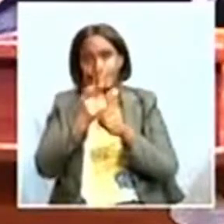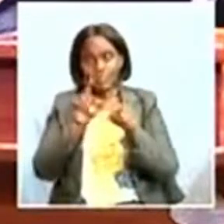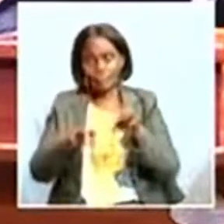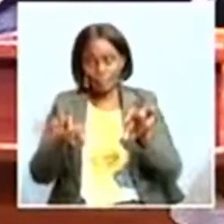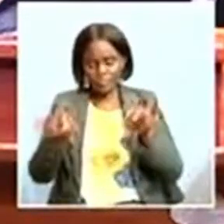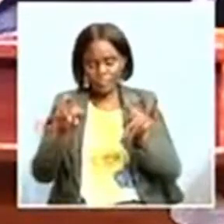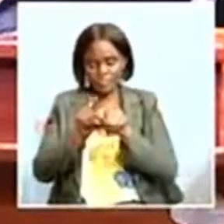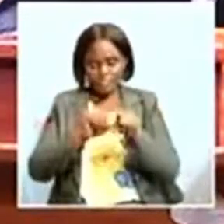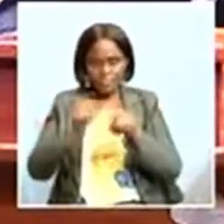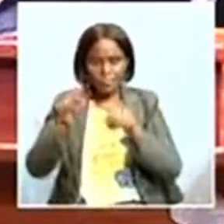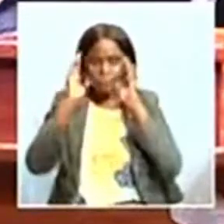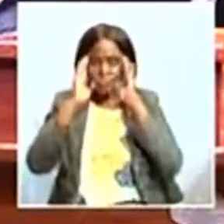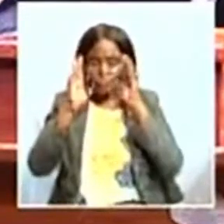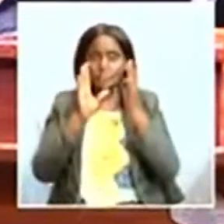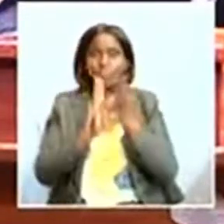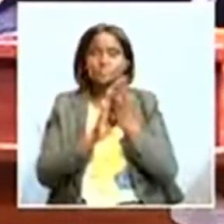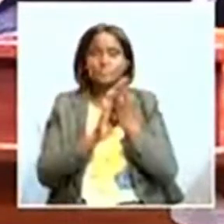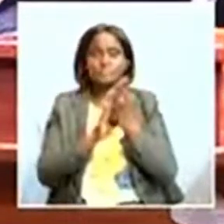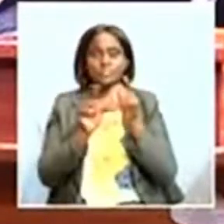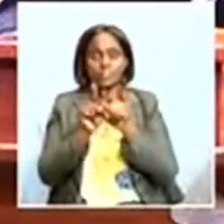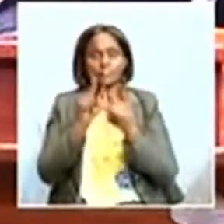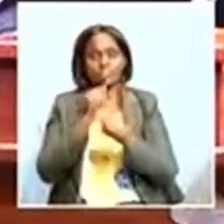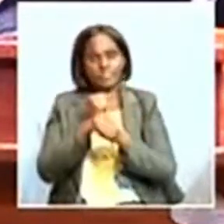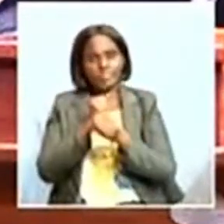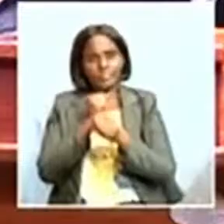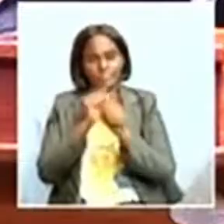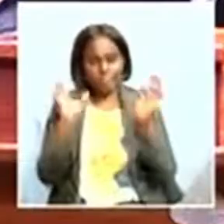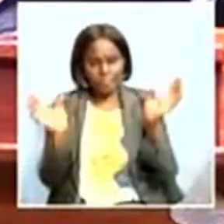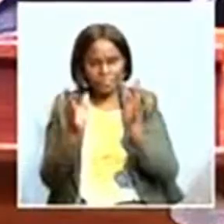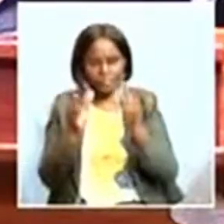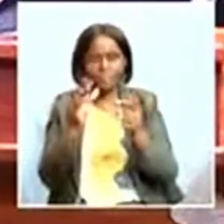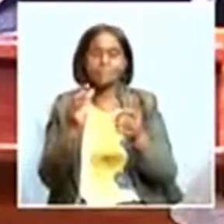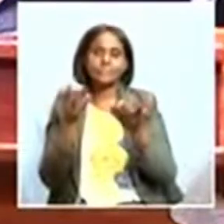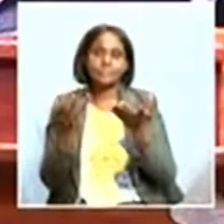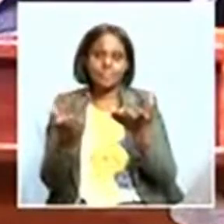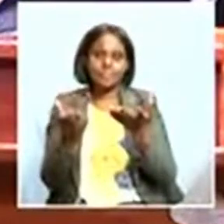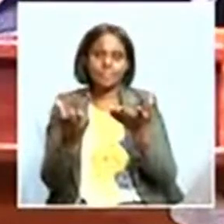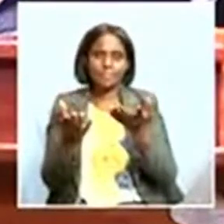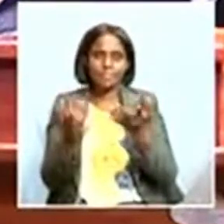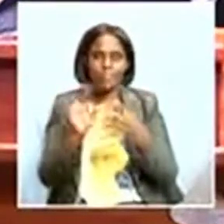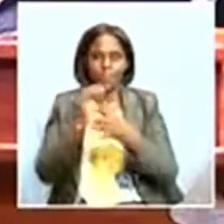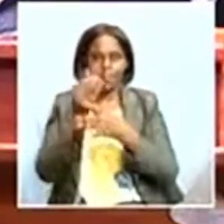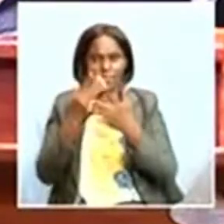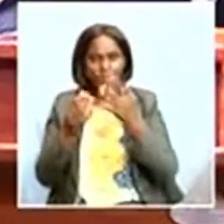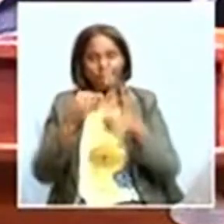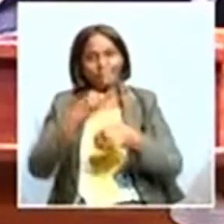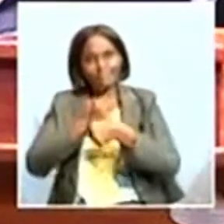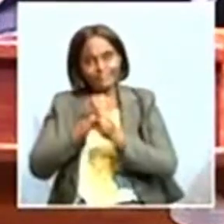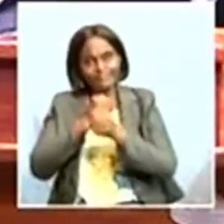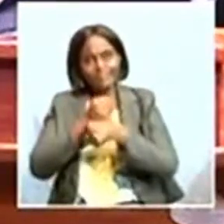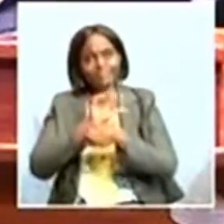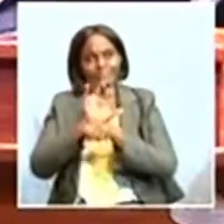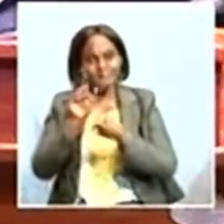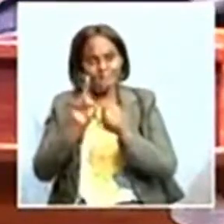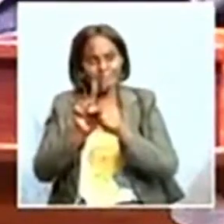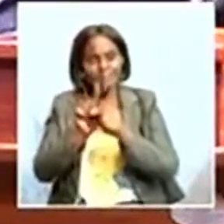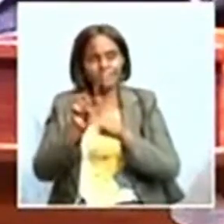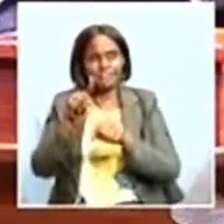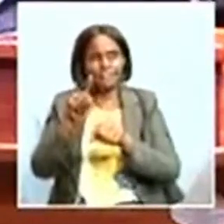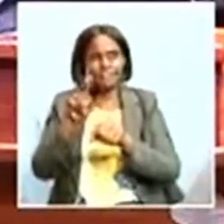children attend school, whether through encouragement or enforcement,